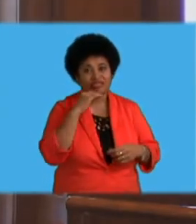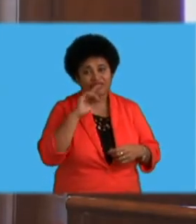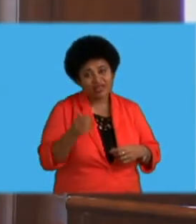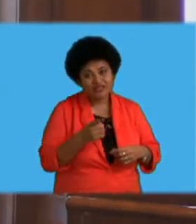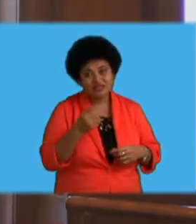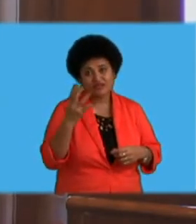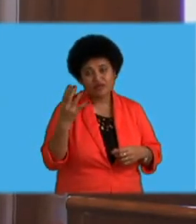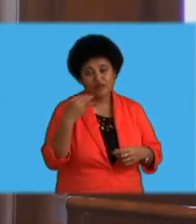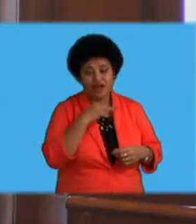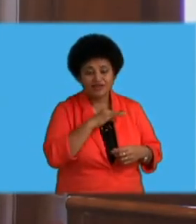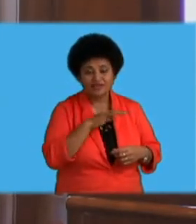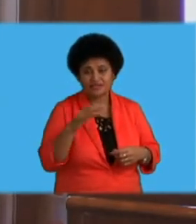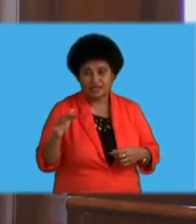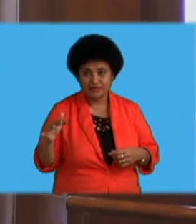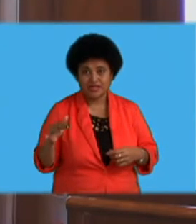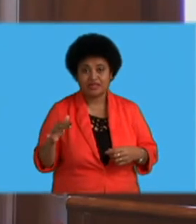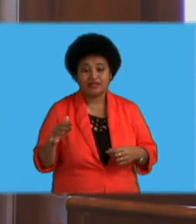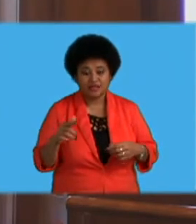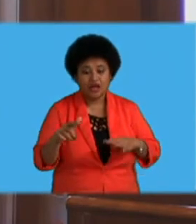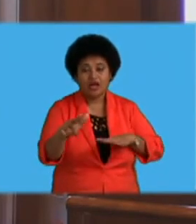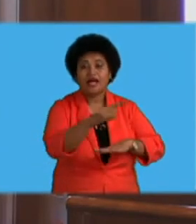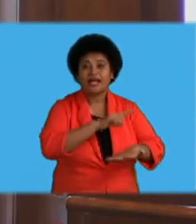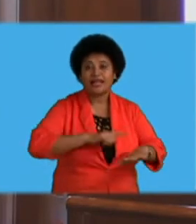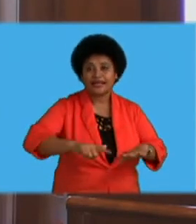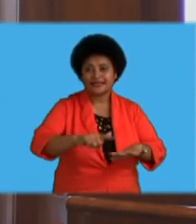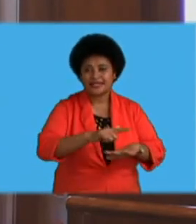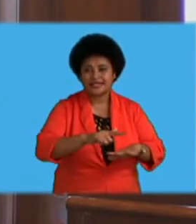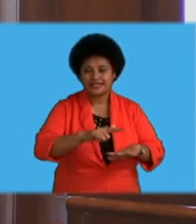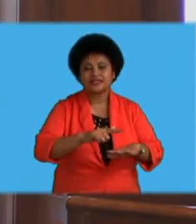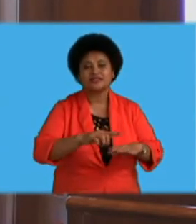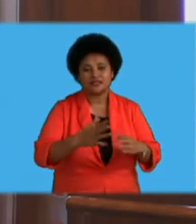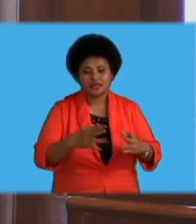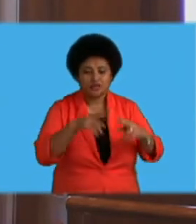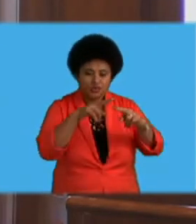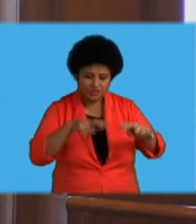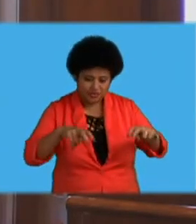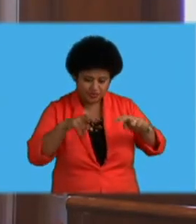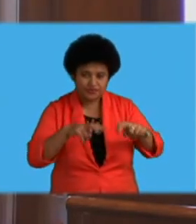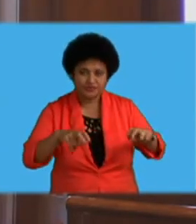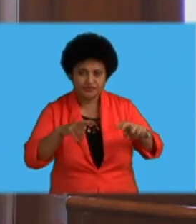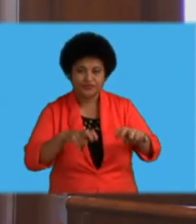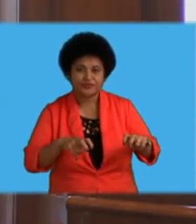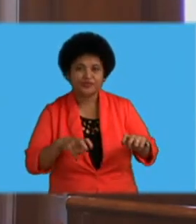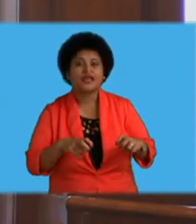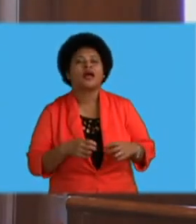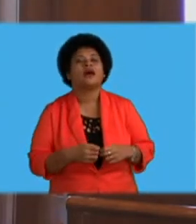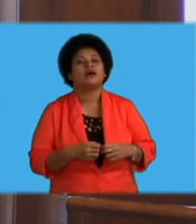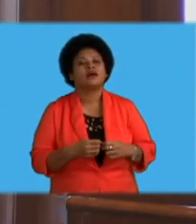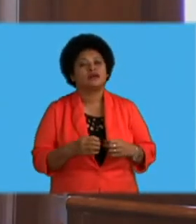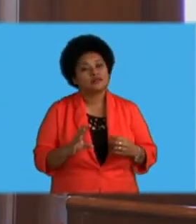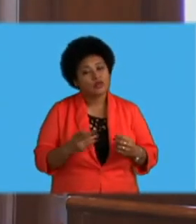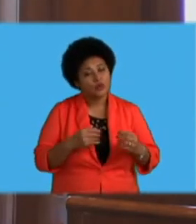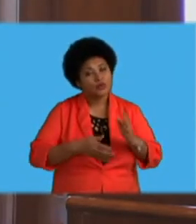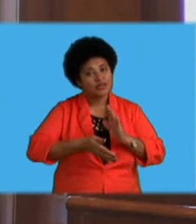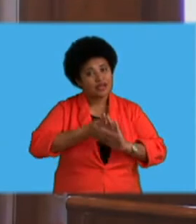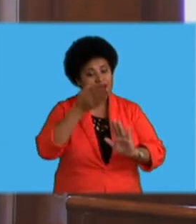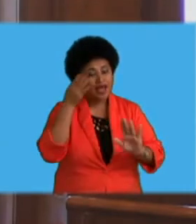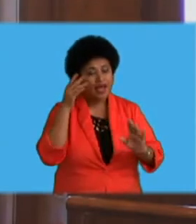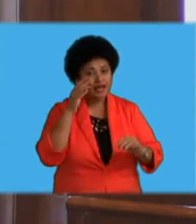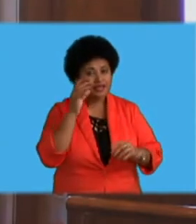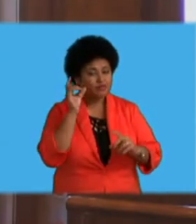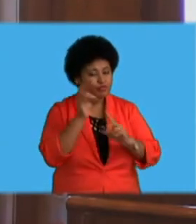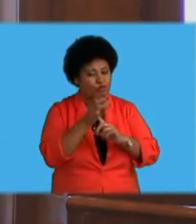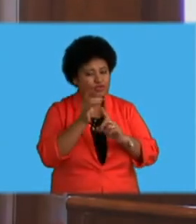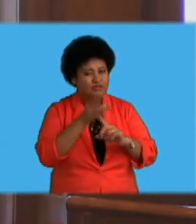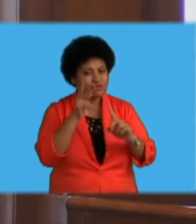1,497.86 hectares of Itoke land was surveyed for 2016 to 2017 April. One of the highest priorities of the department is to